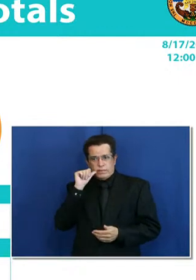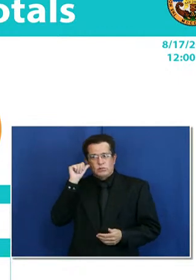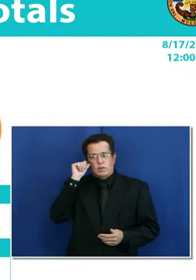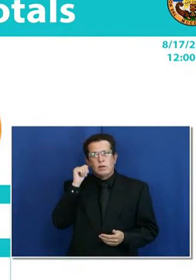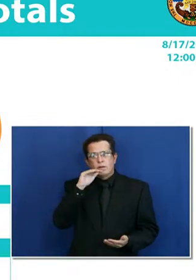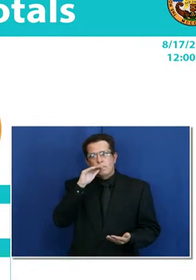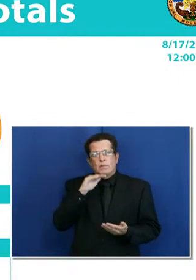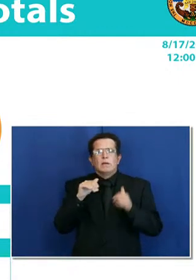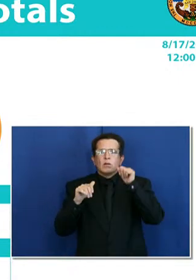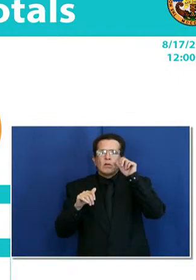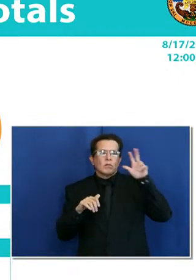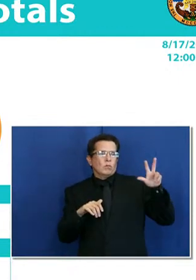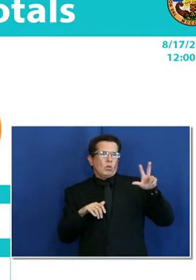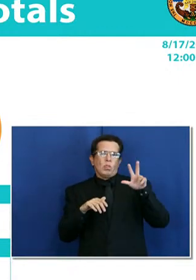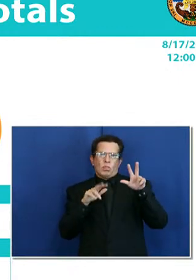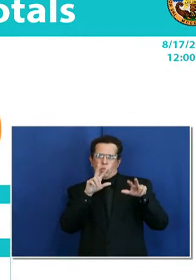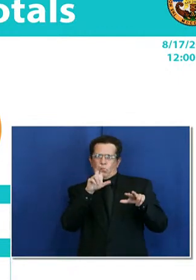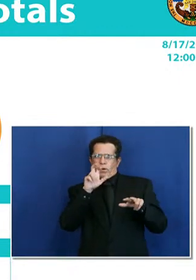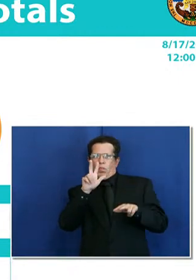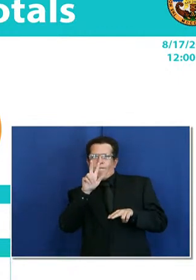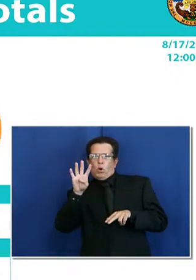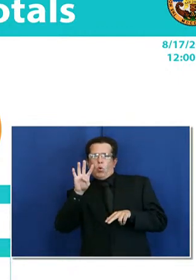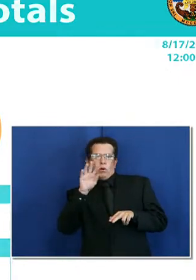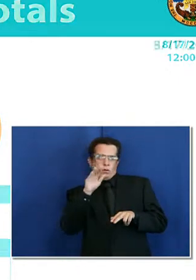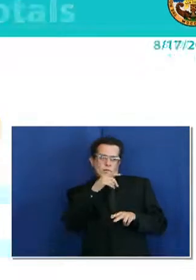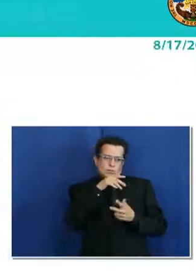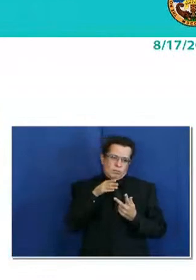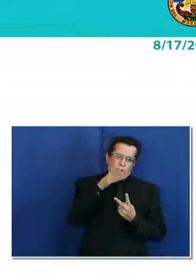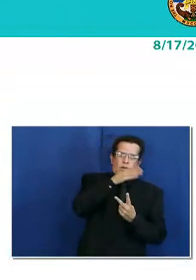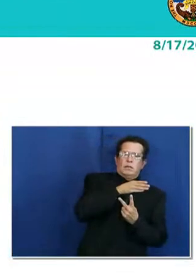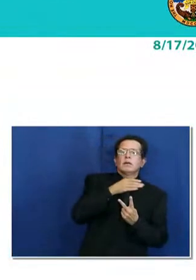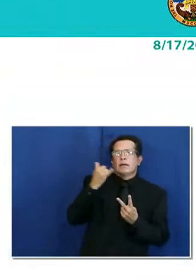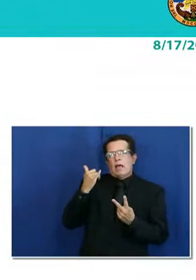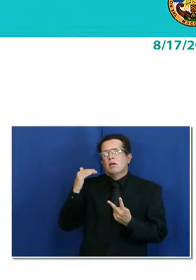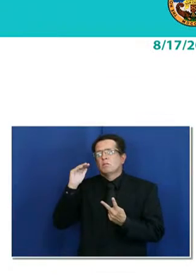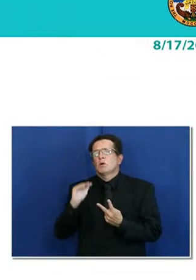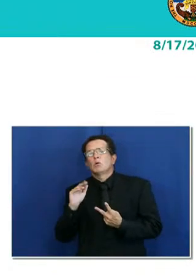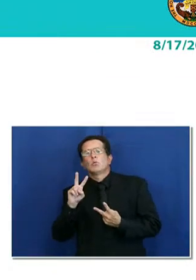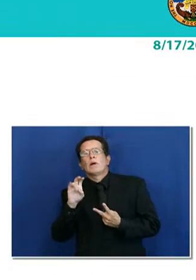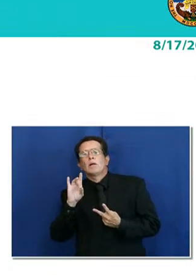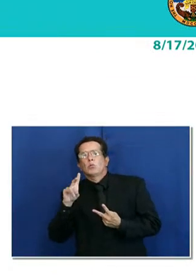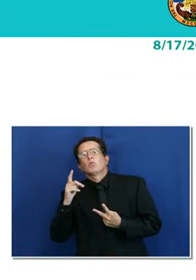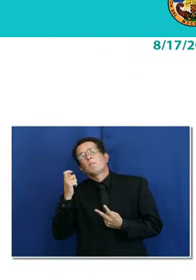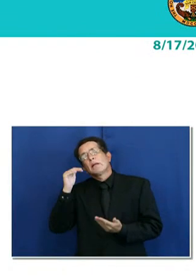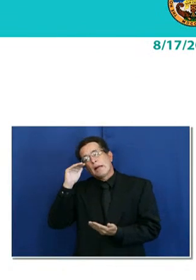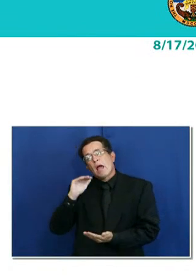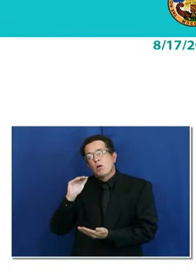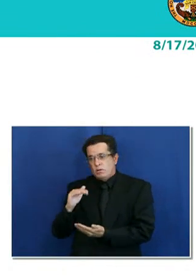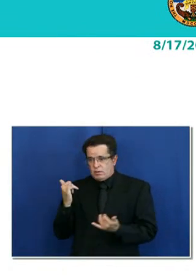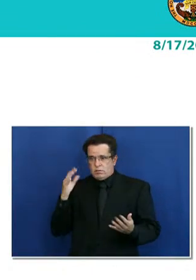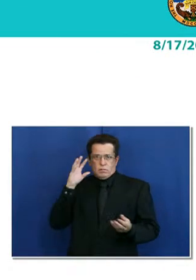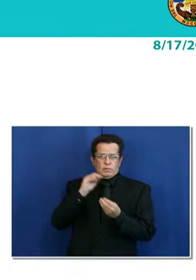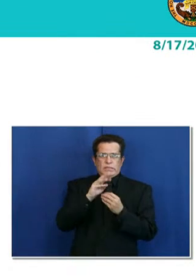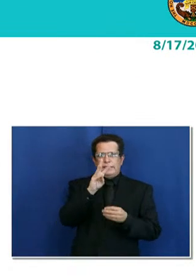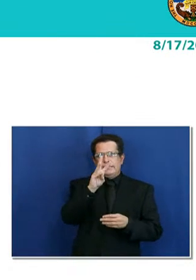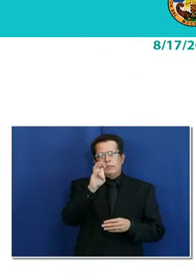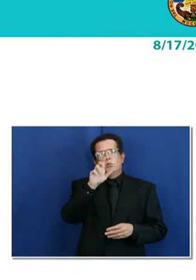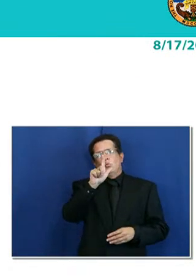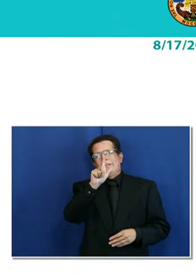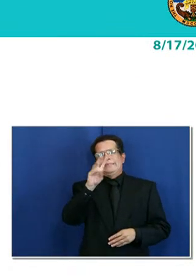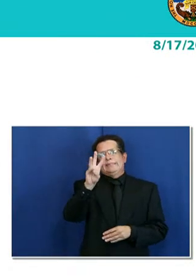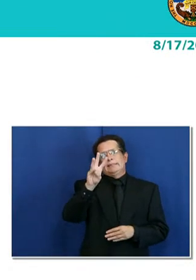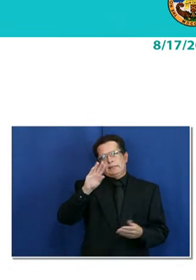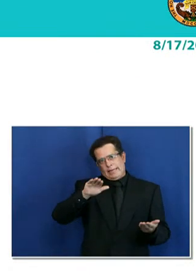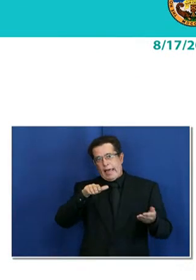yesterday's report of 334 cases. The overall total number of cases includes 626